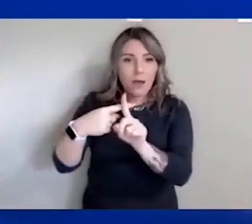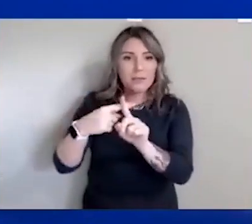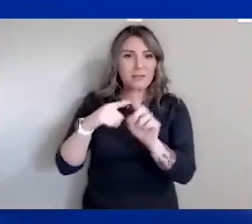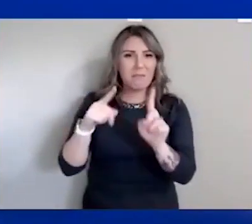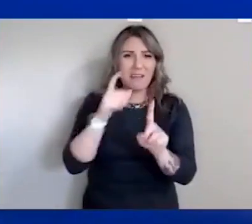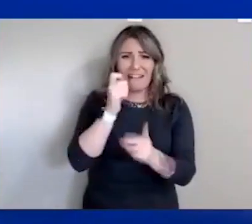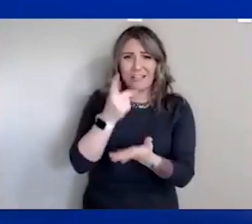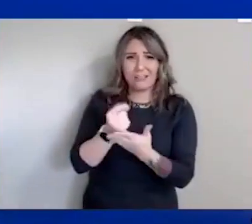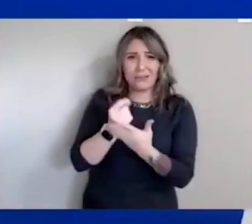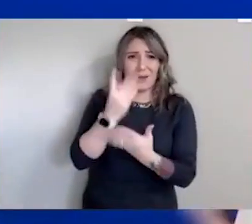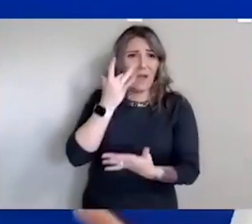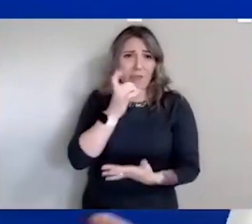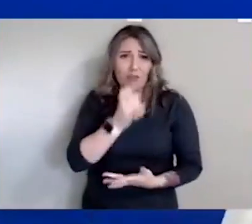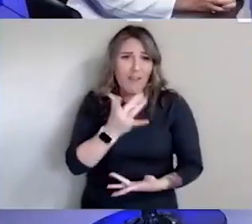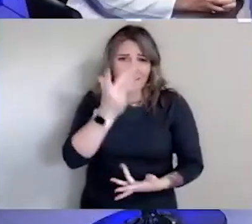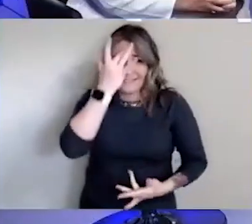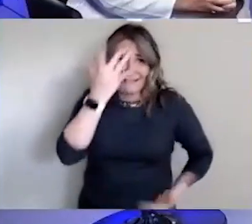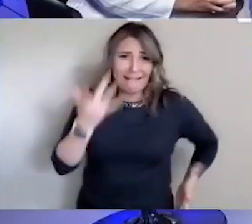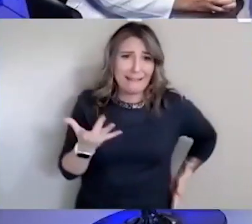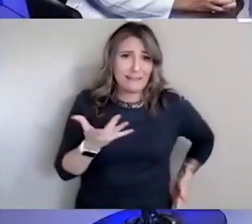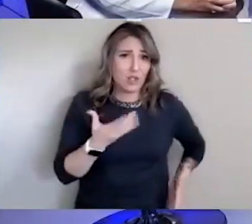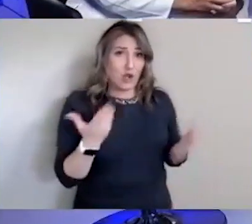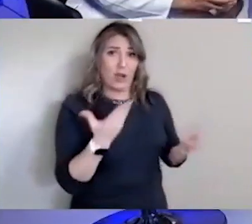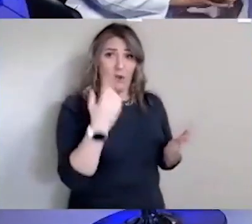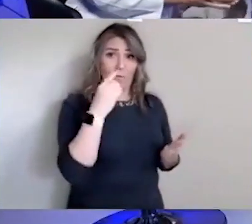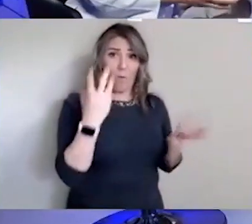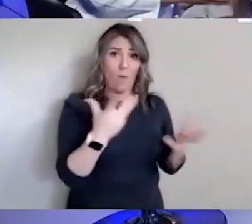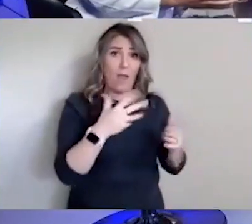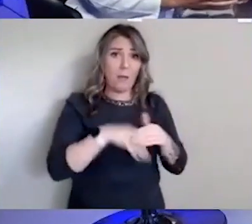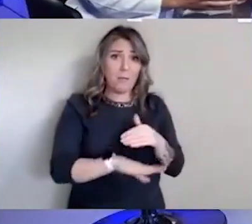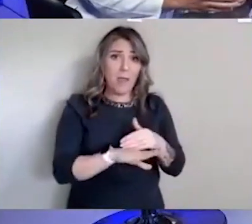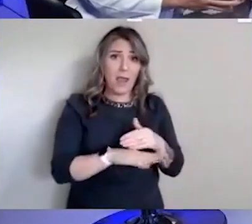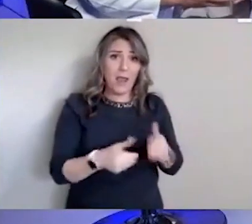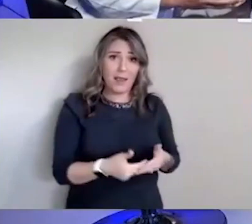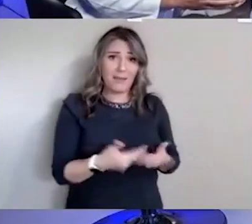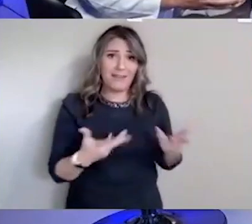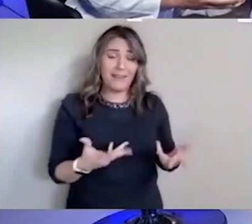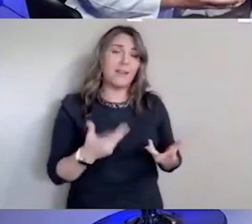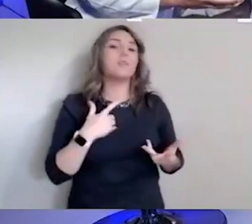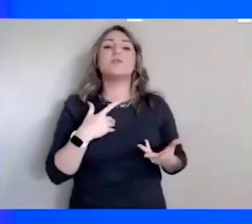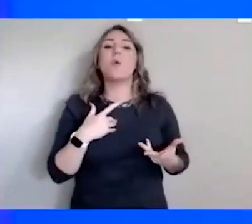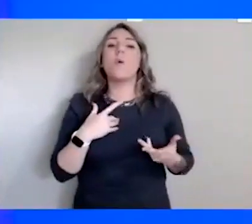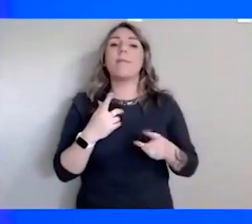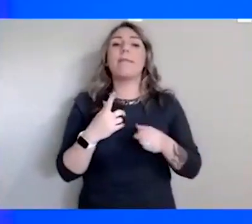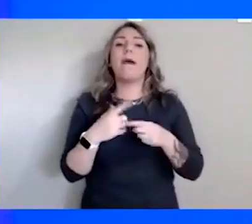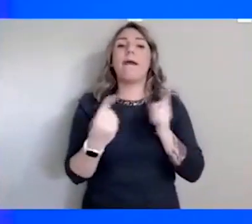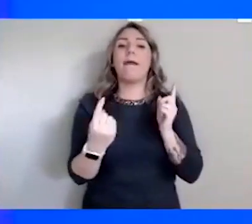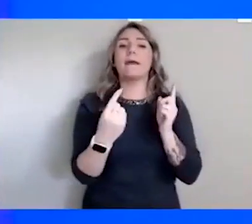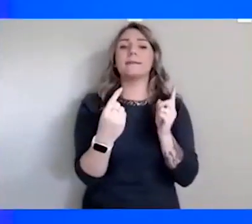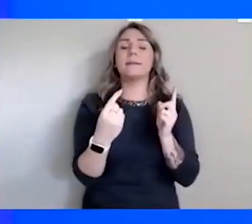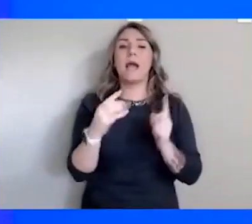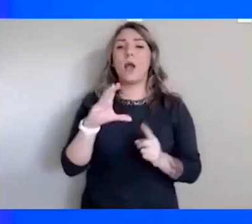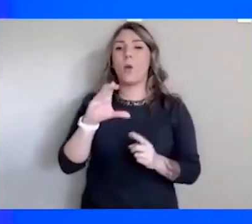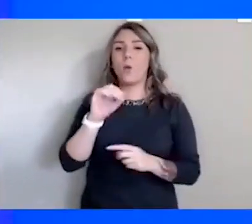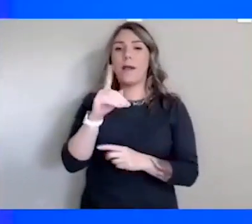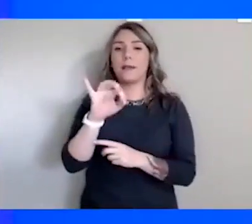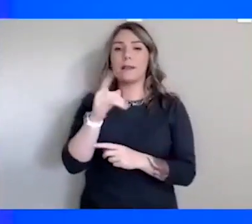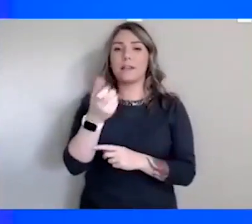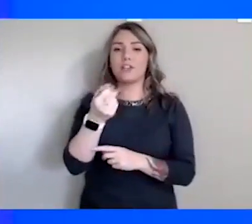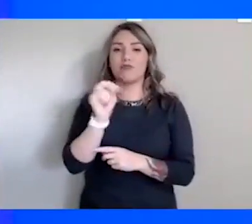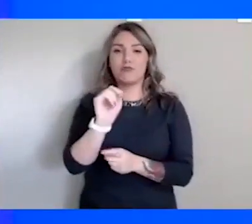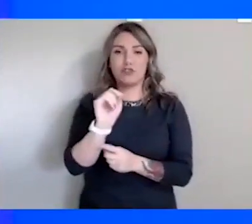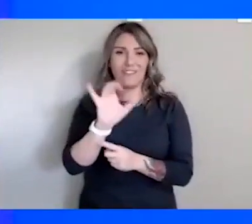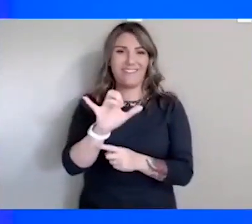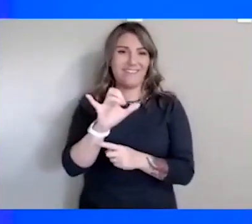they're not sick at all, Hawk. They're here to have a baby. Yeah. So, you know, the anticoagulation you mentioned, I think, is a good part because we do understand, and I've seen people who were